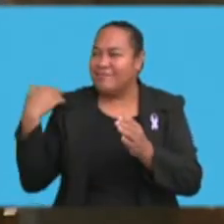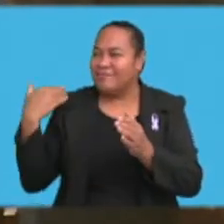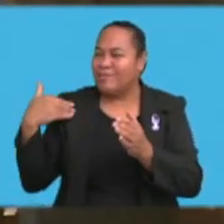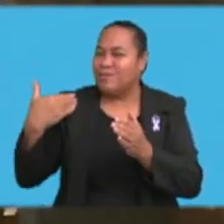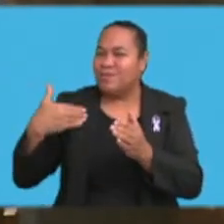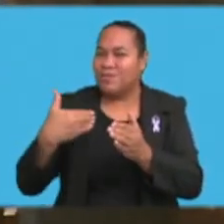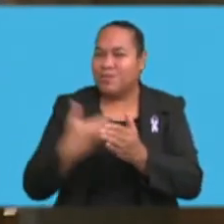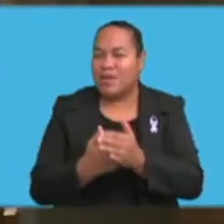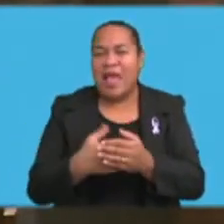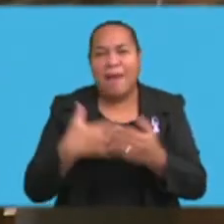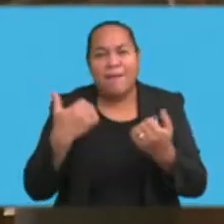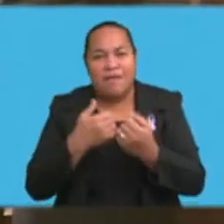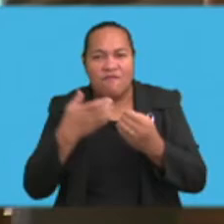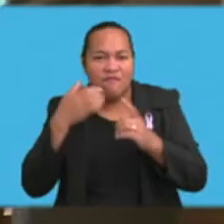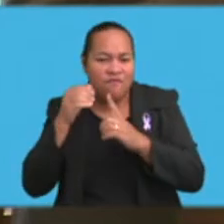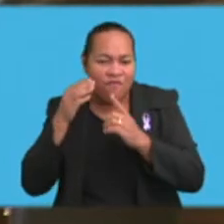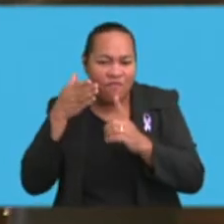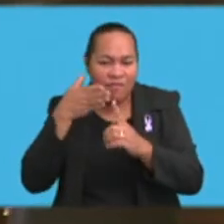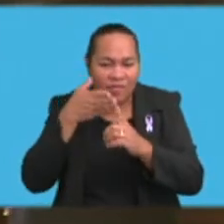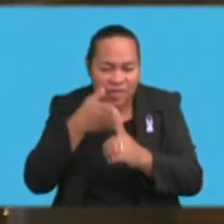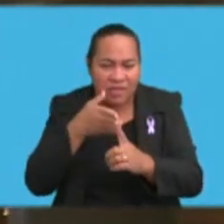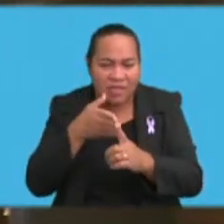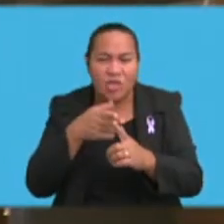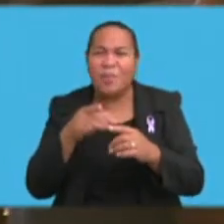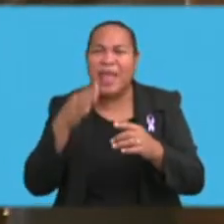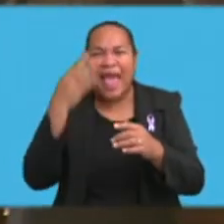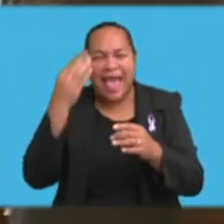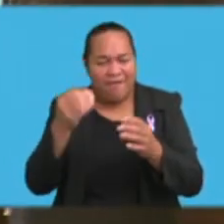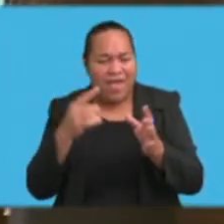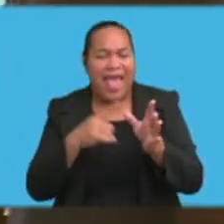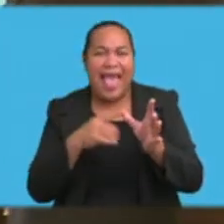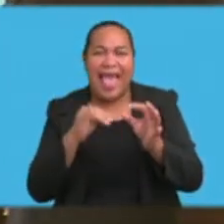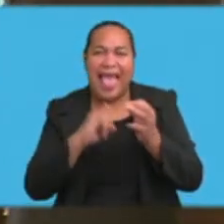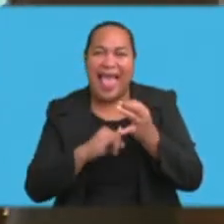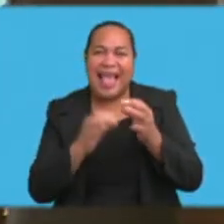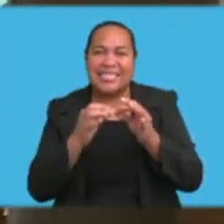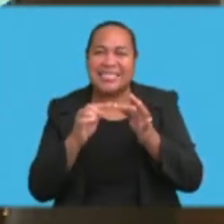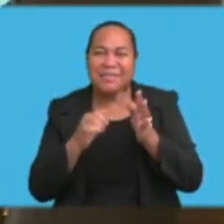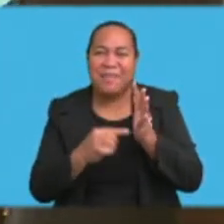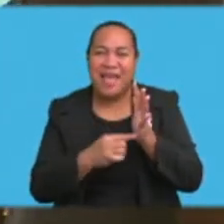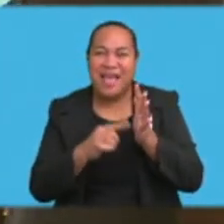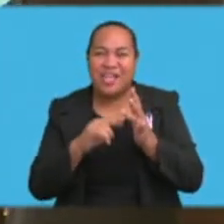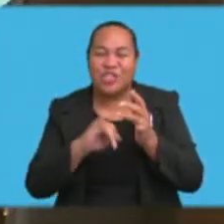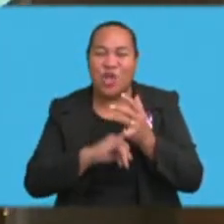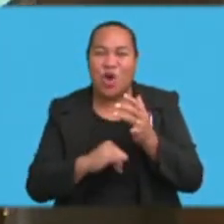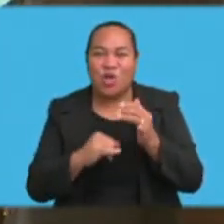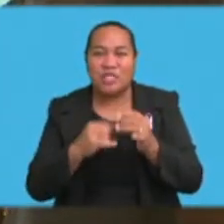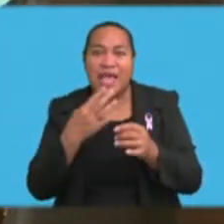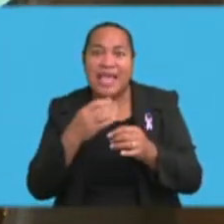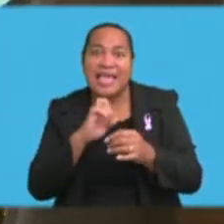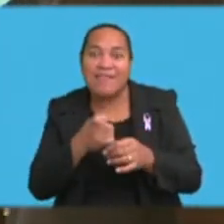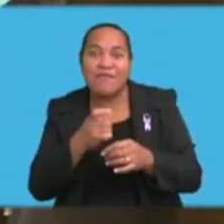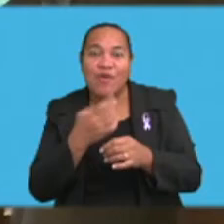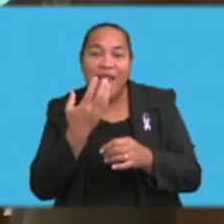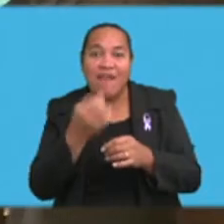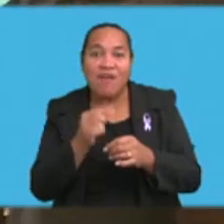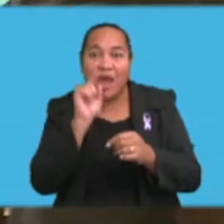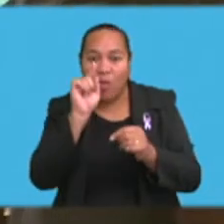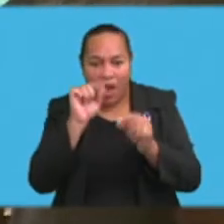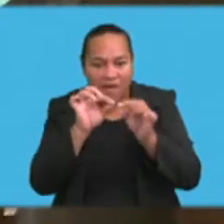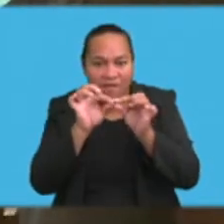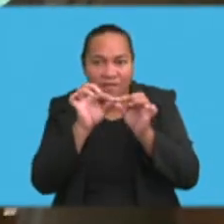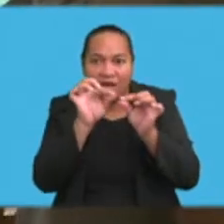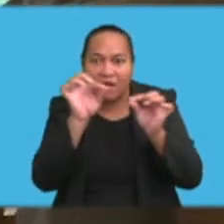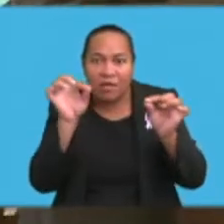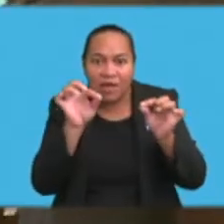of emphasis on the impact of asbestos on our life. You know that if you have one single strand of fiber of